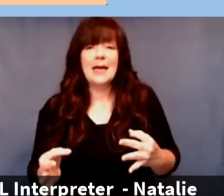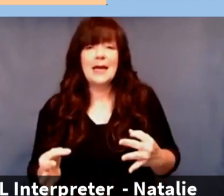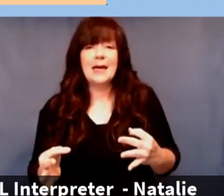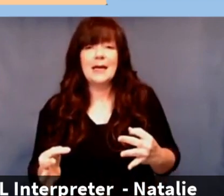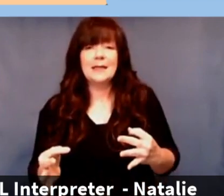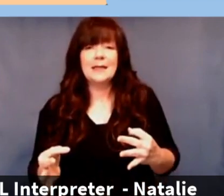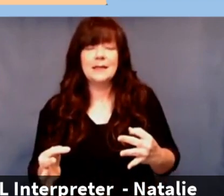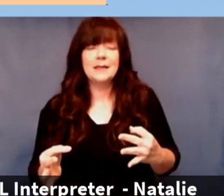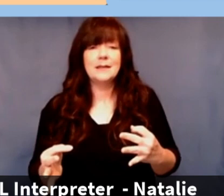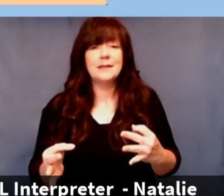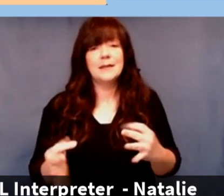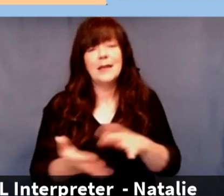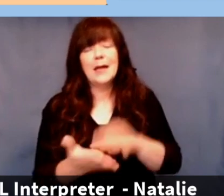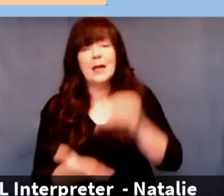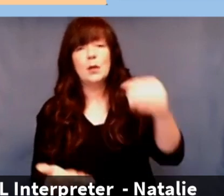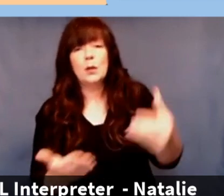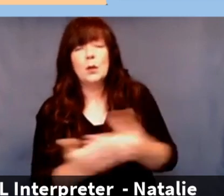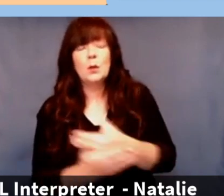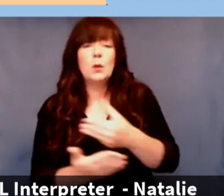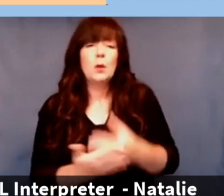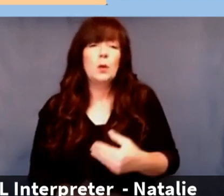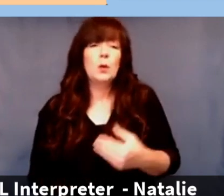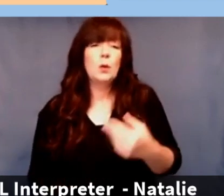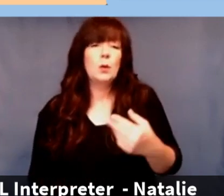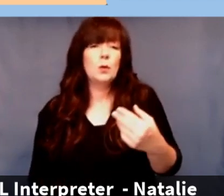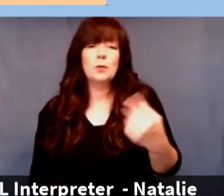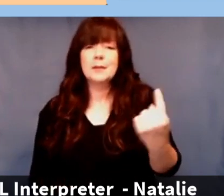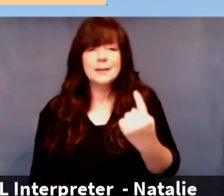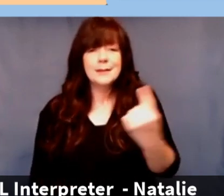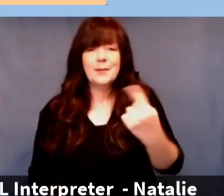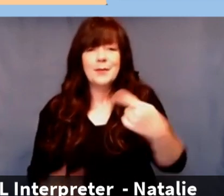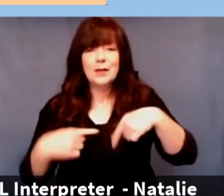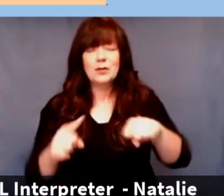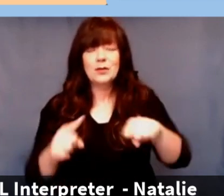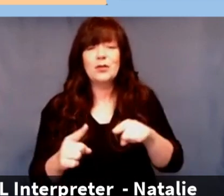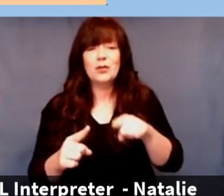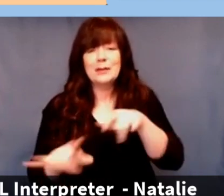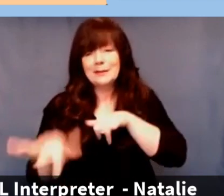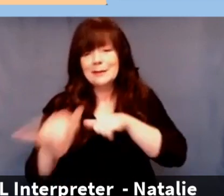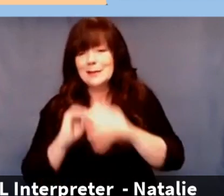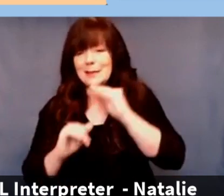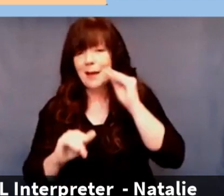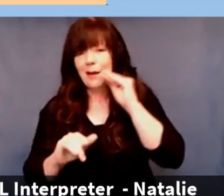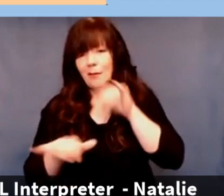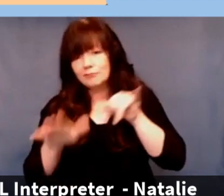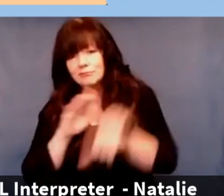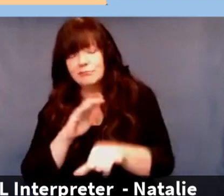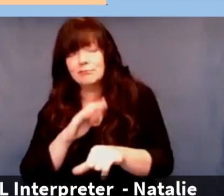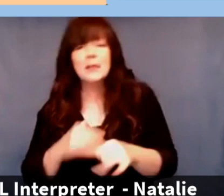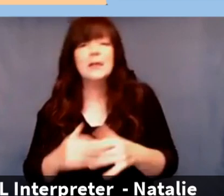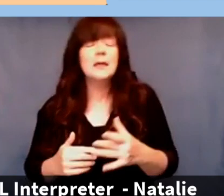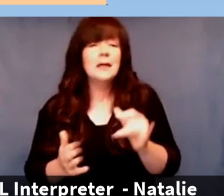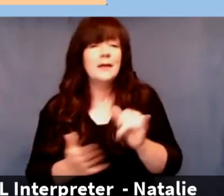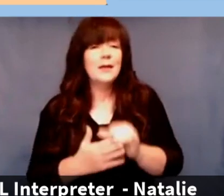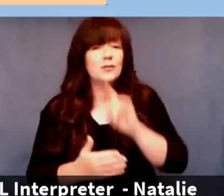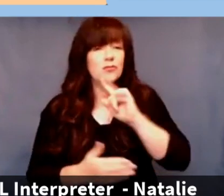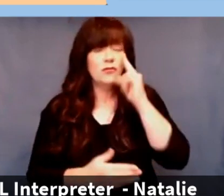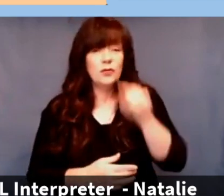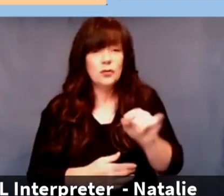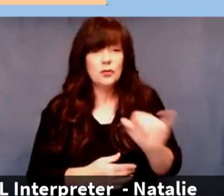a hobby during quarantine or learn something. Has that been true for you as well during quarantine?